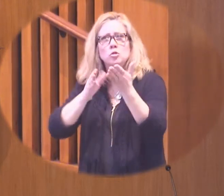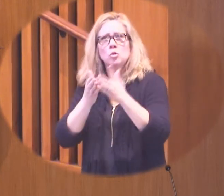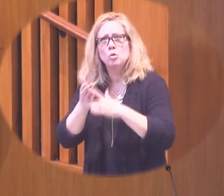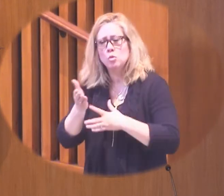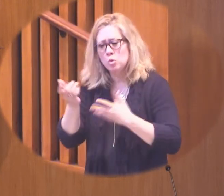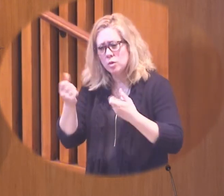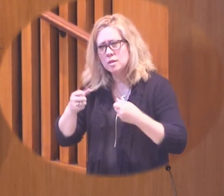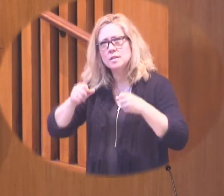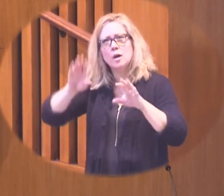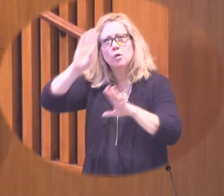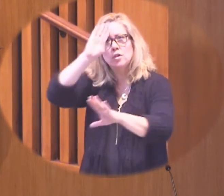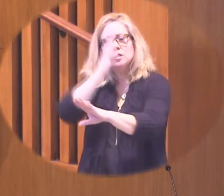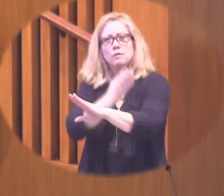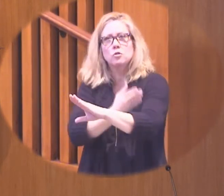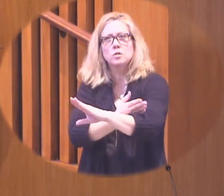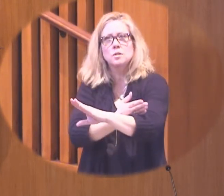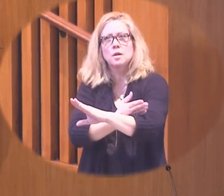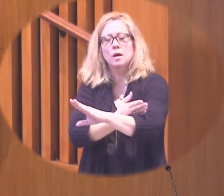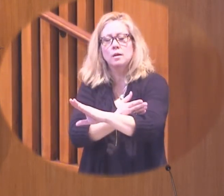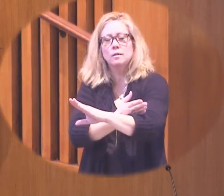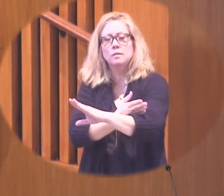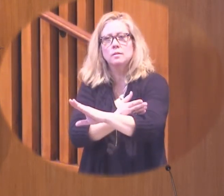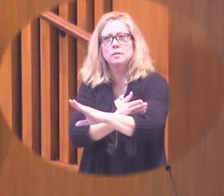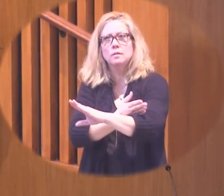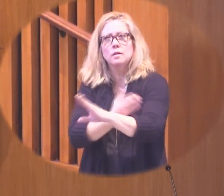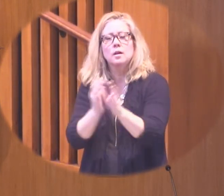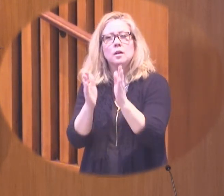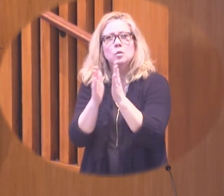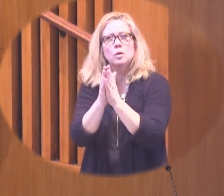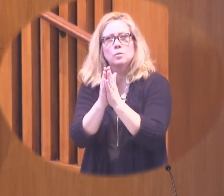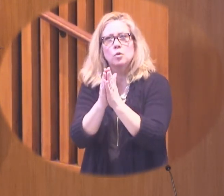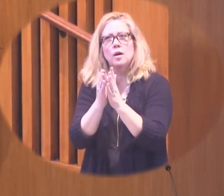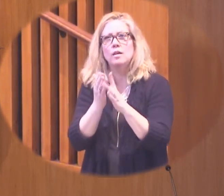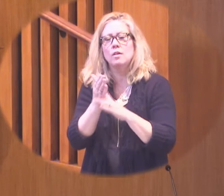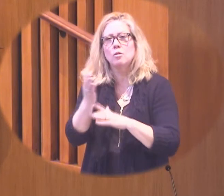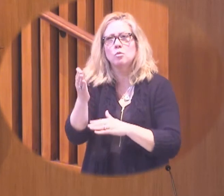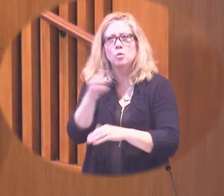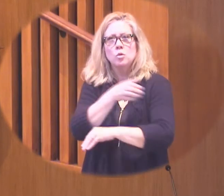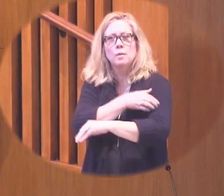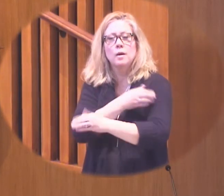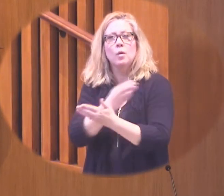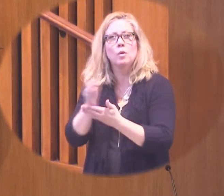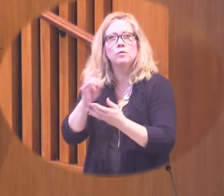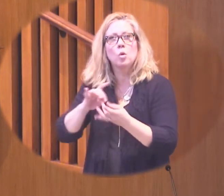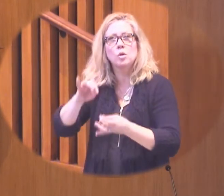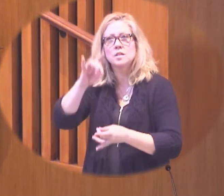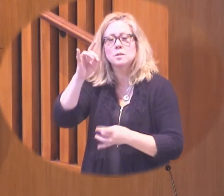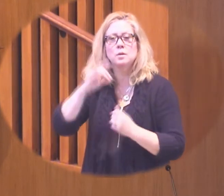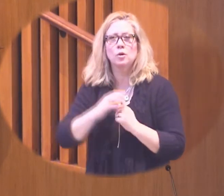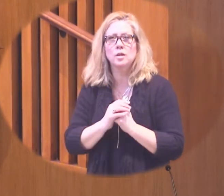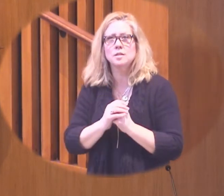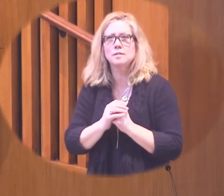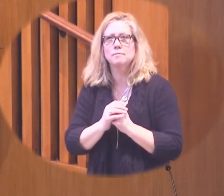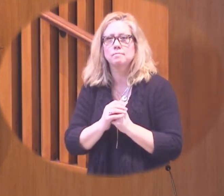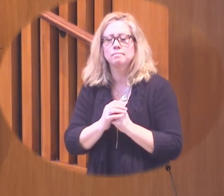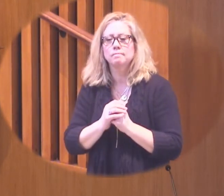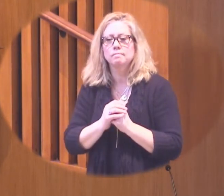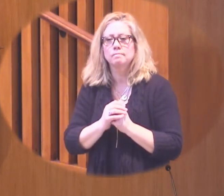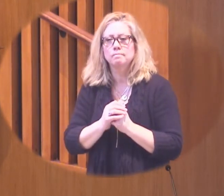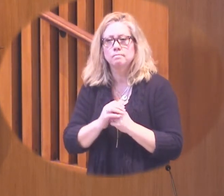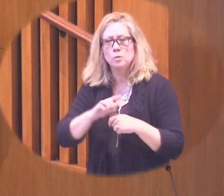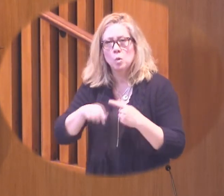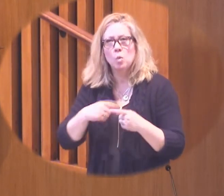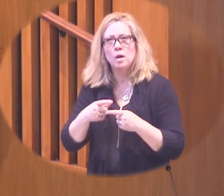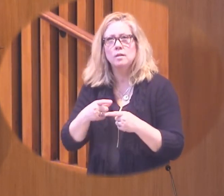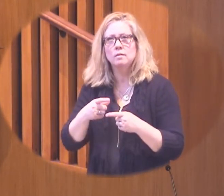sacrifice of your Son, and grant that by the power of the Holy Spirit, as they partake of this